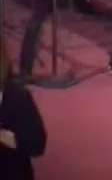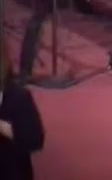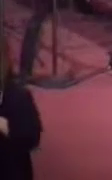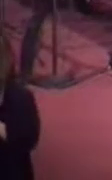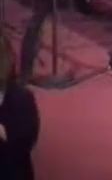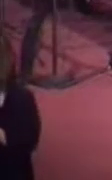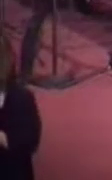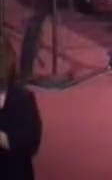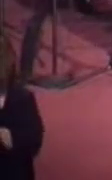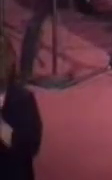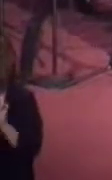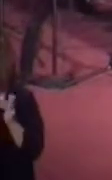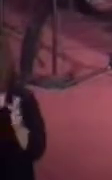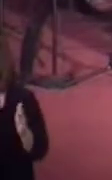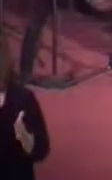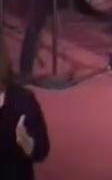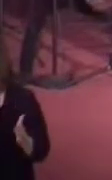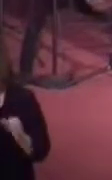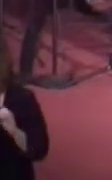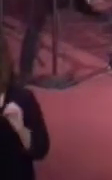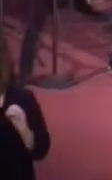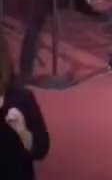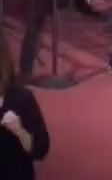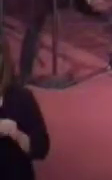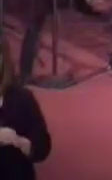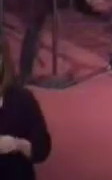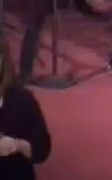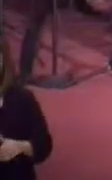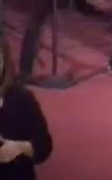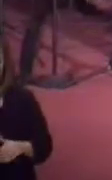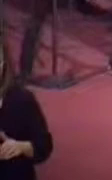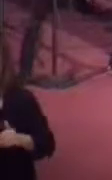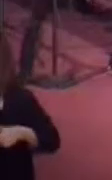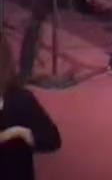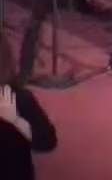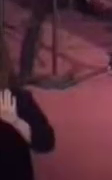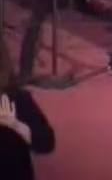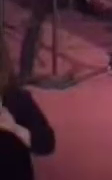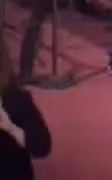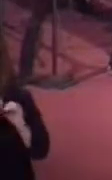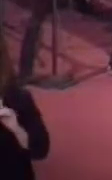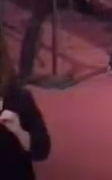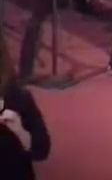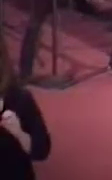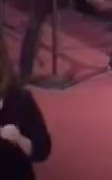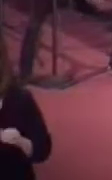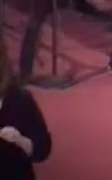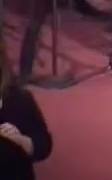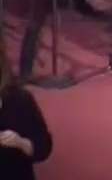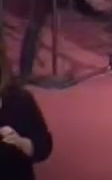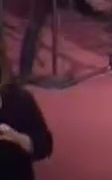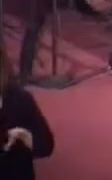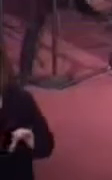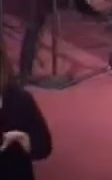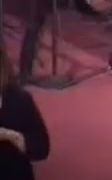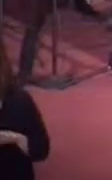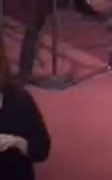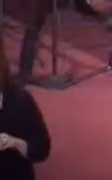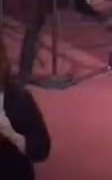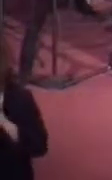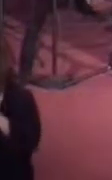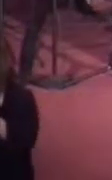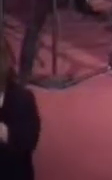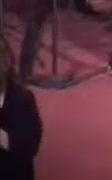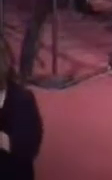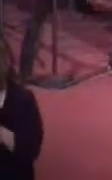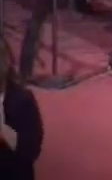and glory. There is nothing he isn't willing to sacrifice. There is nothing he isn't willing to do to make sure that God gets the glory in his life.